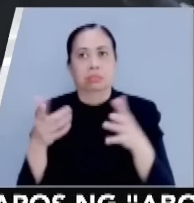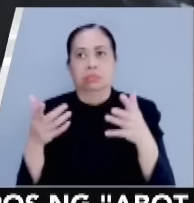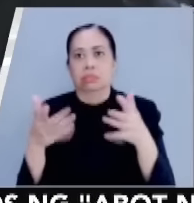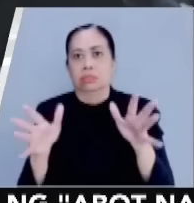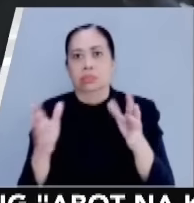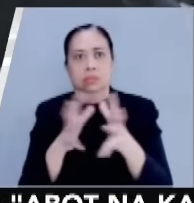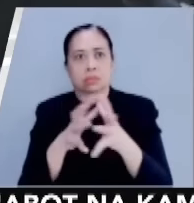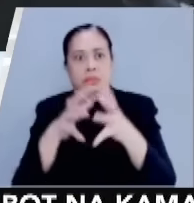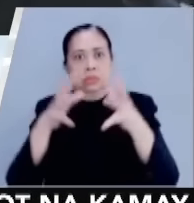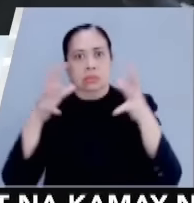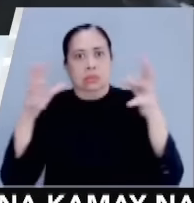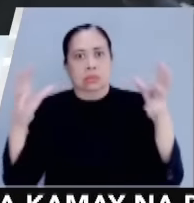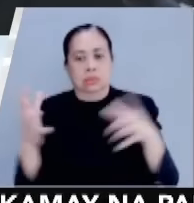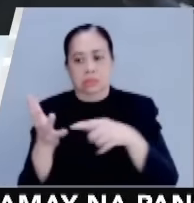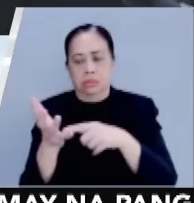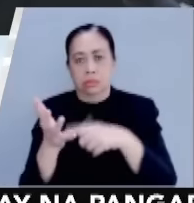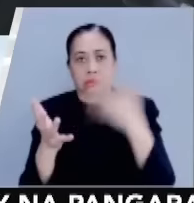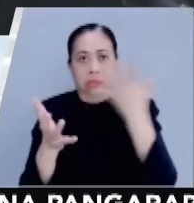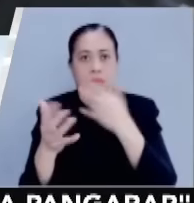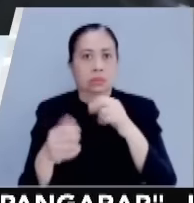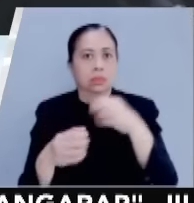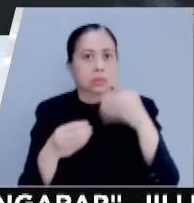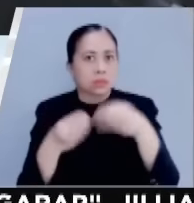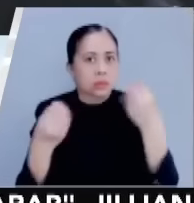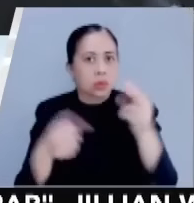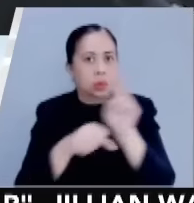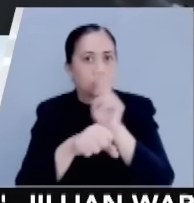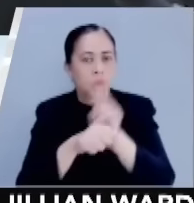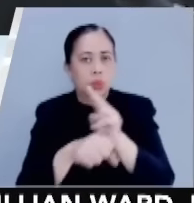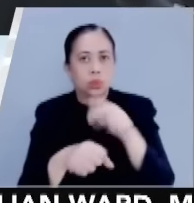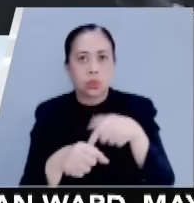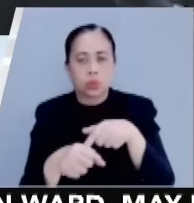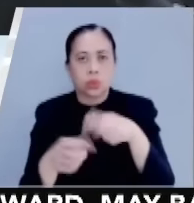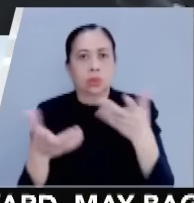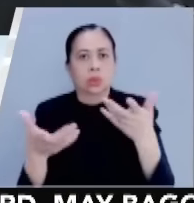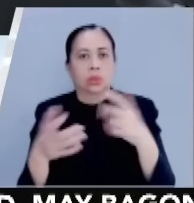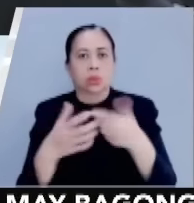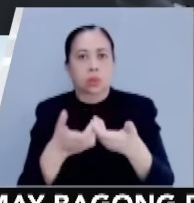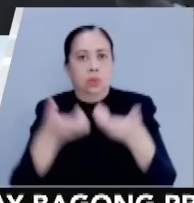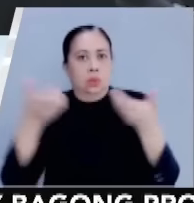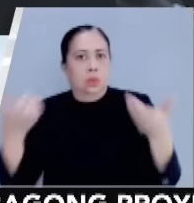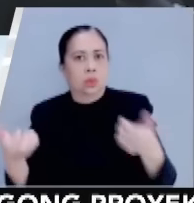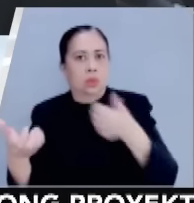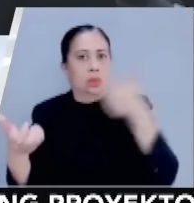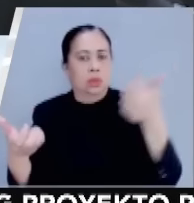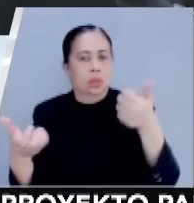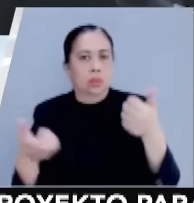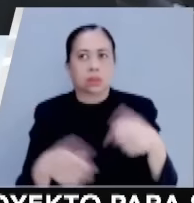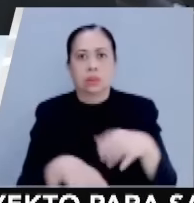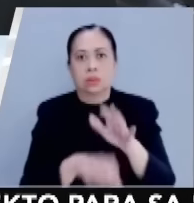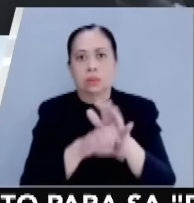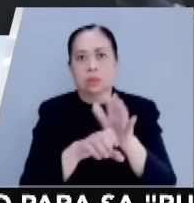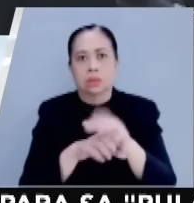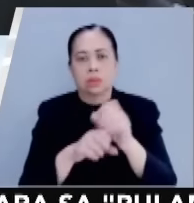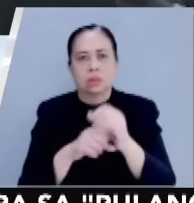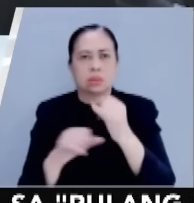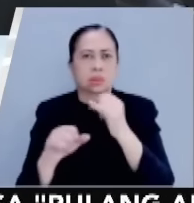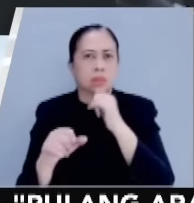these potentially misused funds sets this matter apart from other instances of irregularity